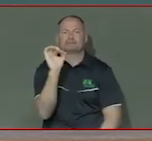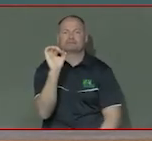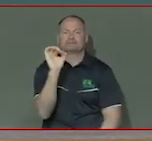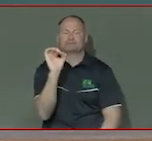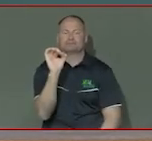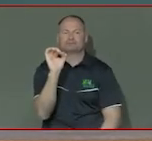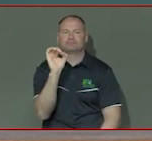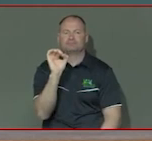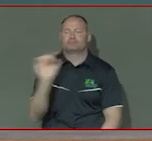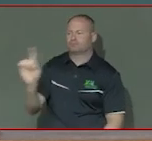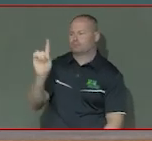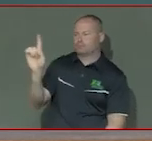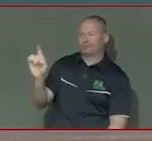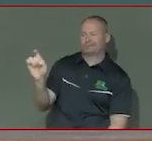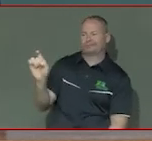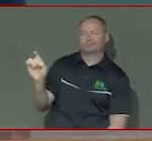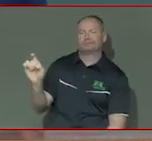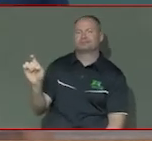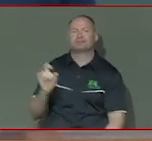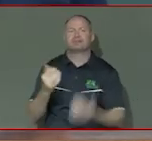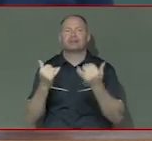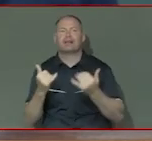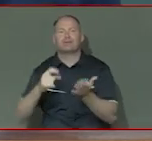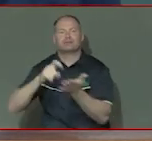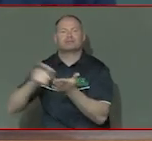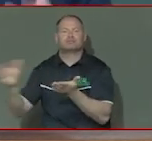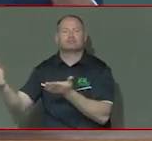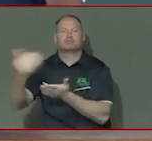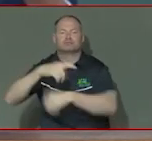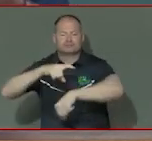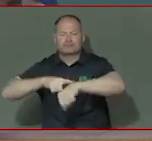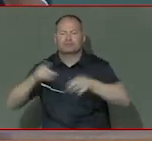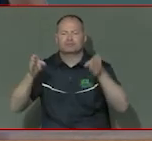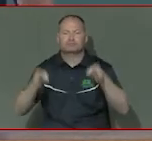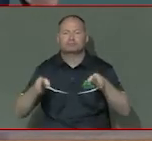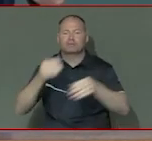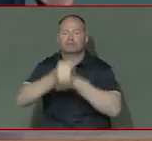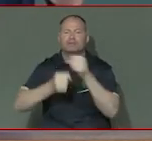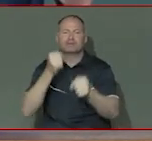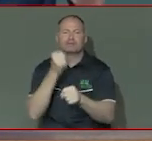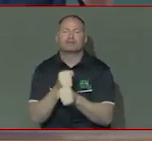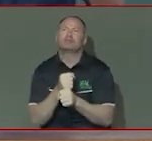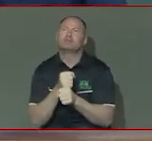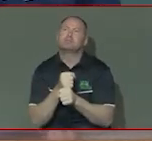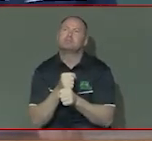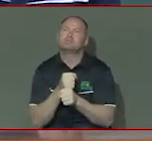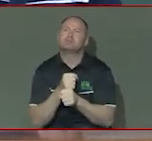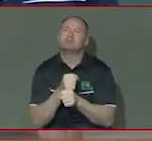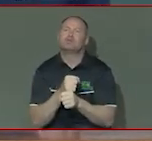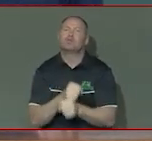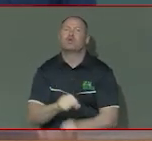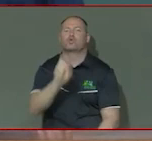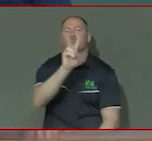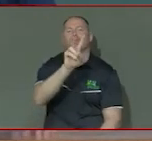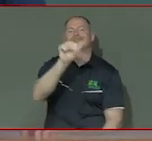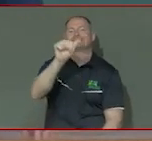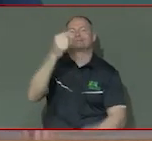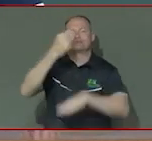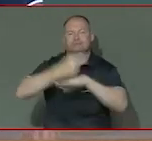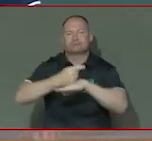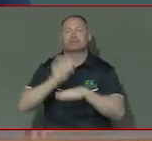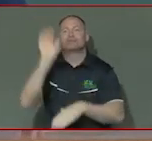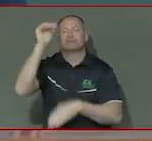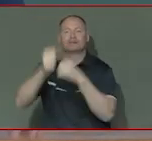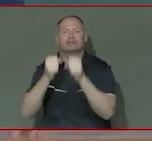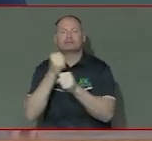They will say the debtors collection period for this year was 26 days and the next year